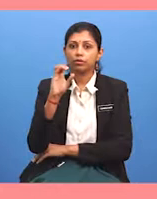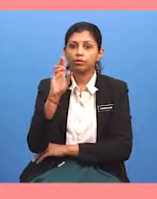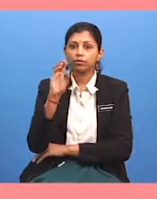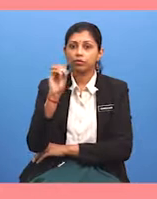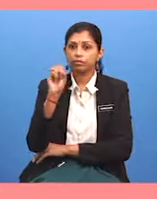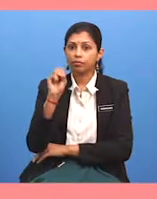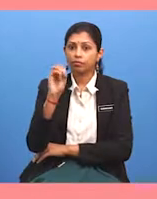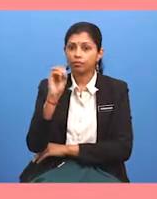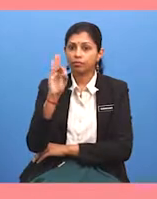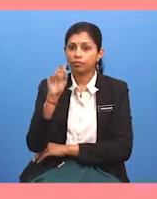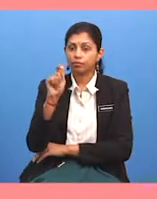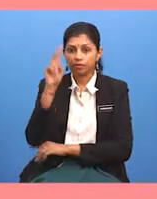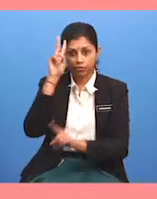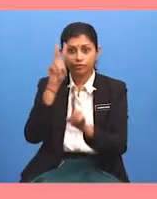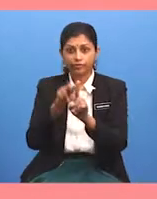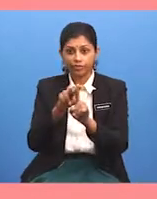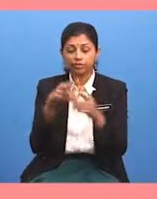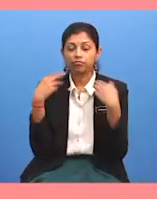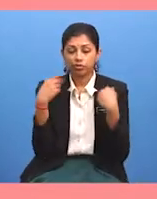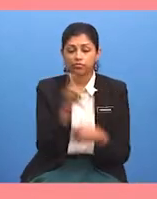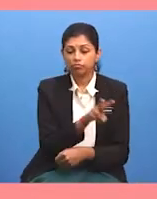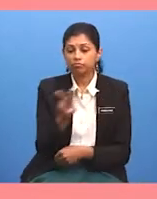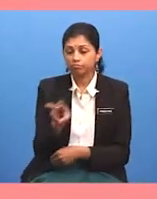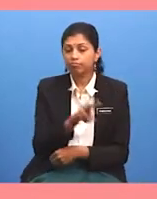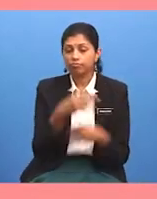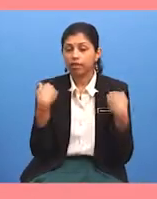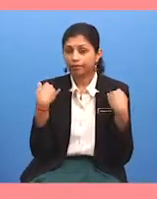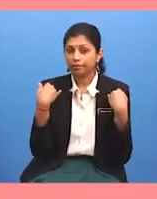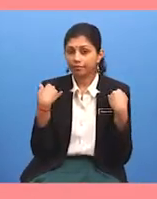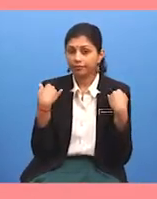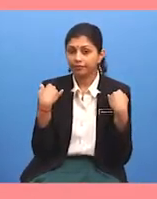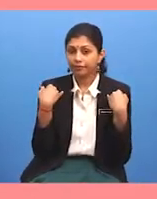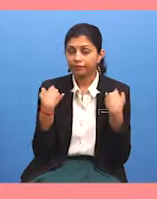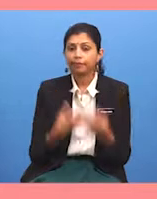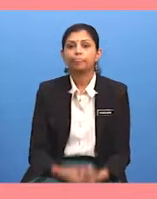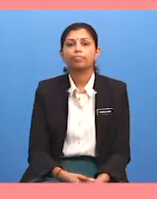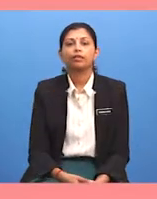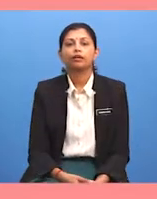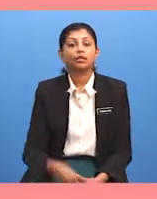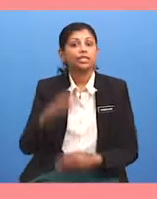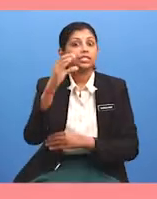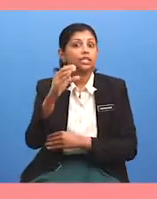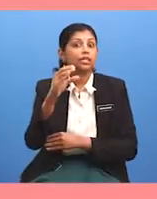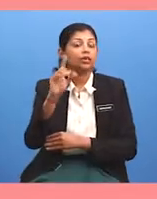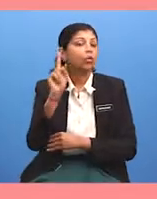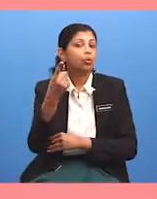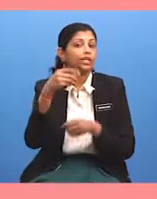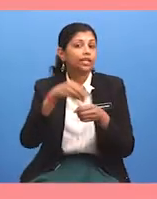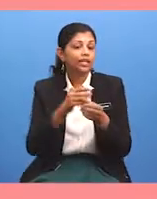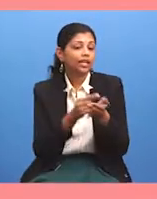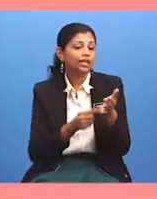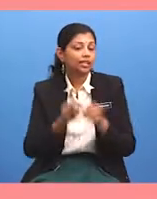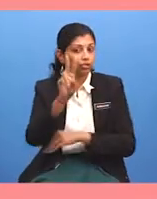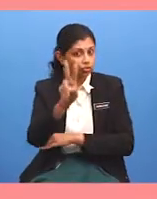for Gates' role as a technology advisor, it is only mentioned in Article